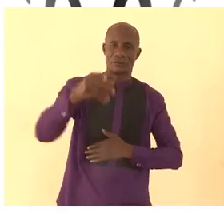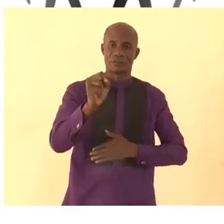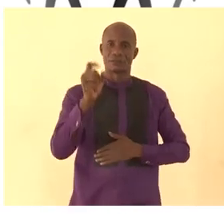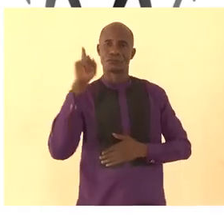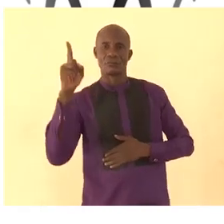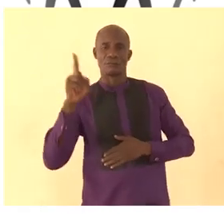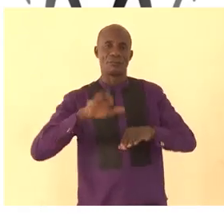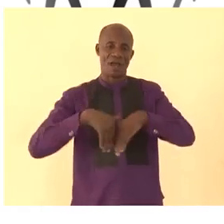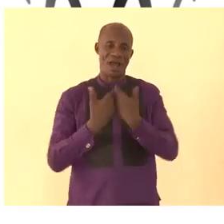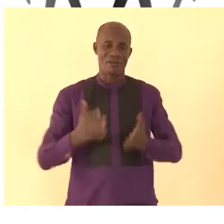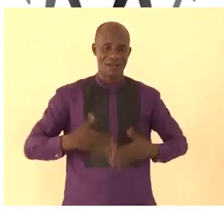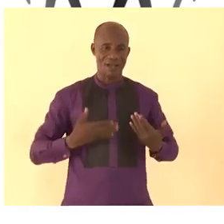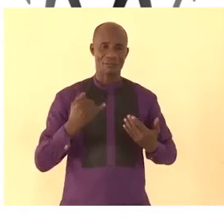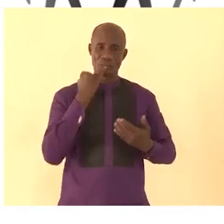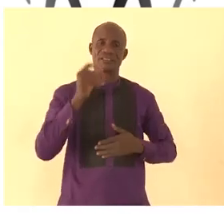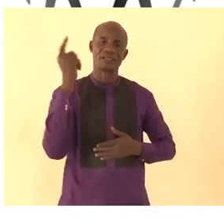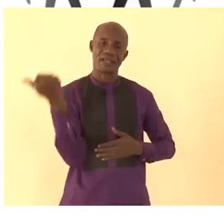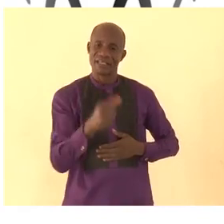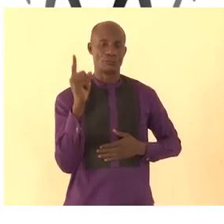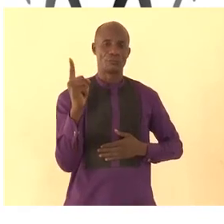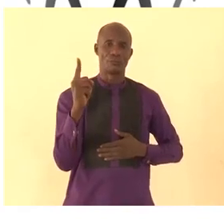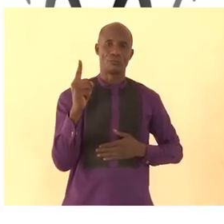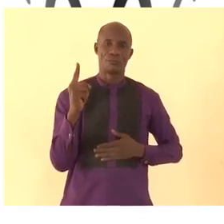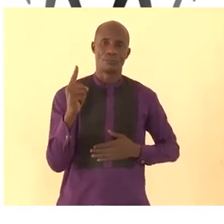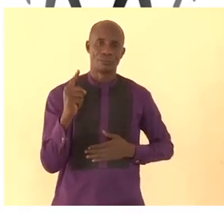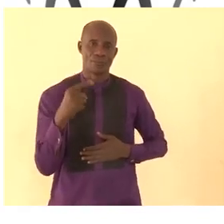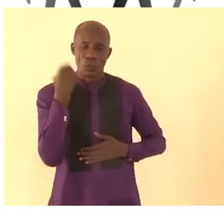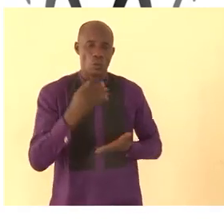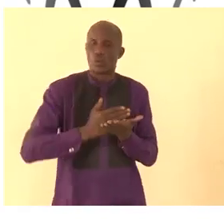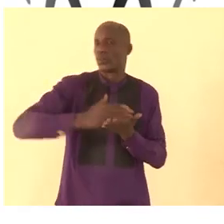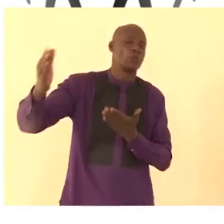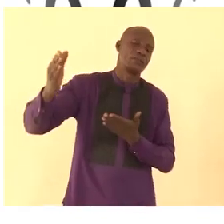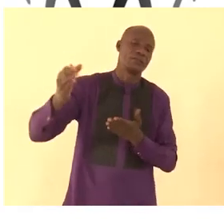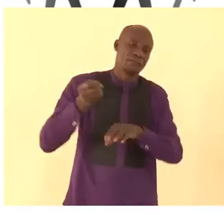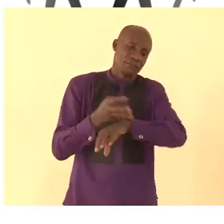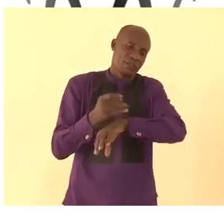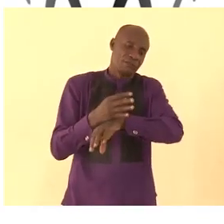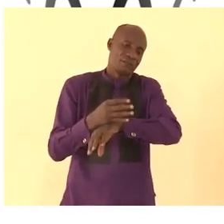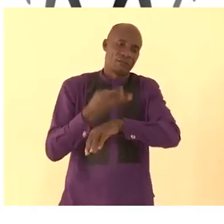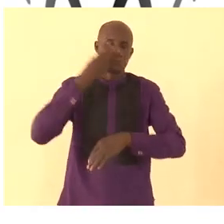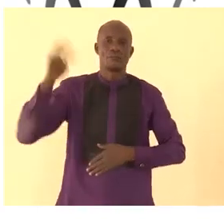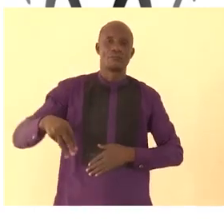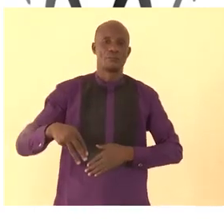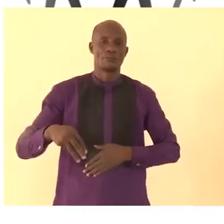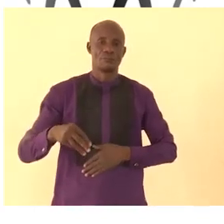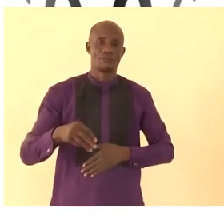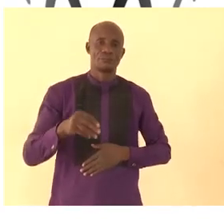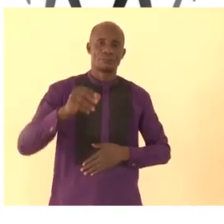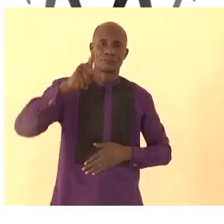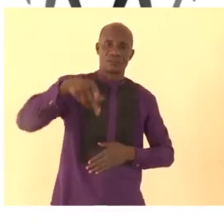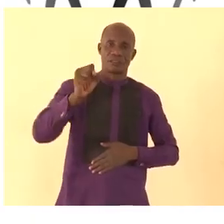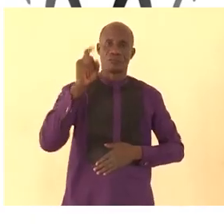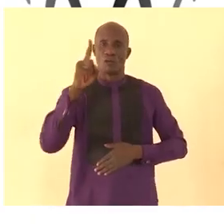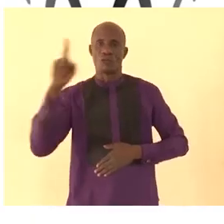says, how happy is anyone who rejects the advice of the wicked? Psalm